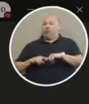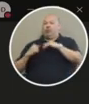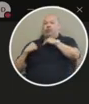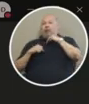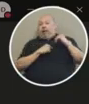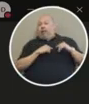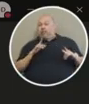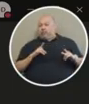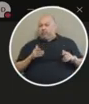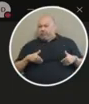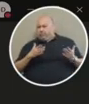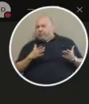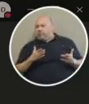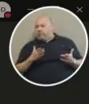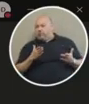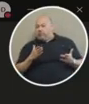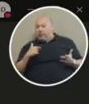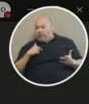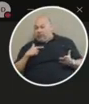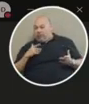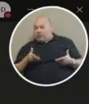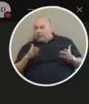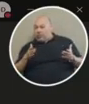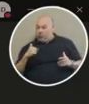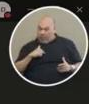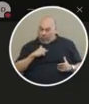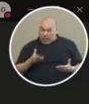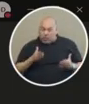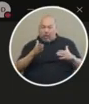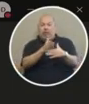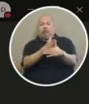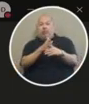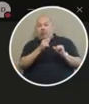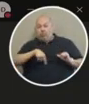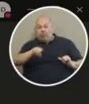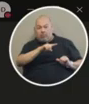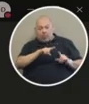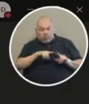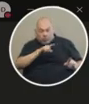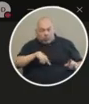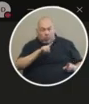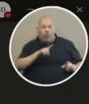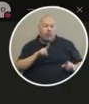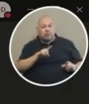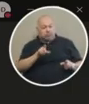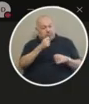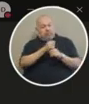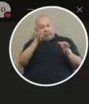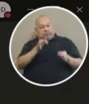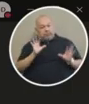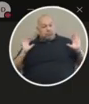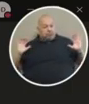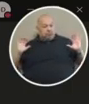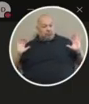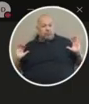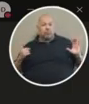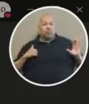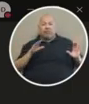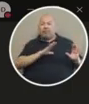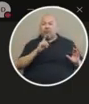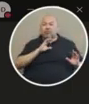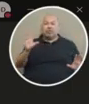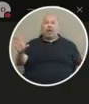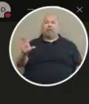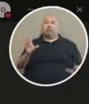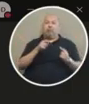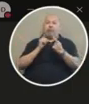these different suggestions. We absolutely want to present them to you and share them with you. You are the ultimate decision makers. We've never said any